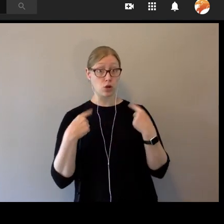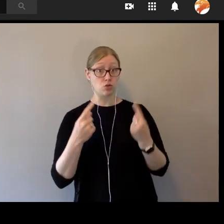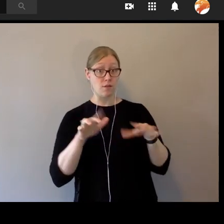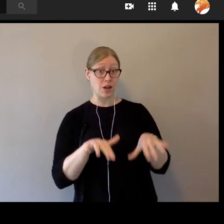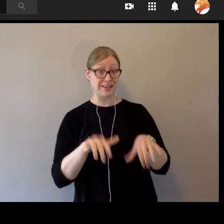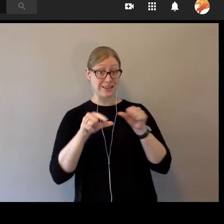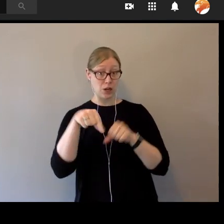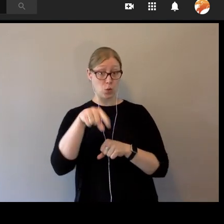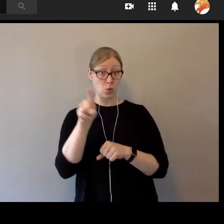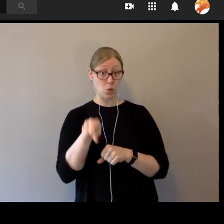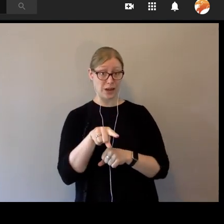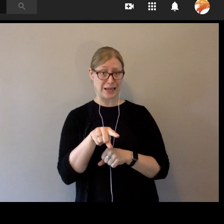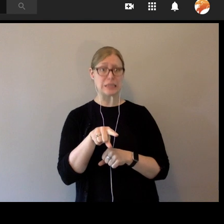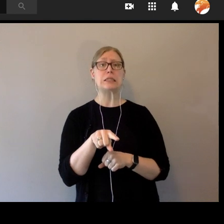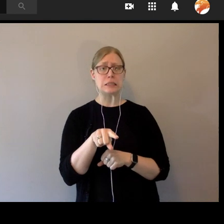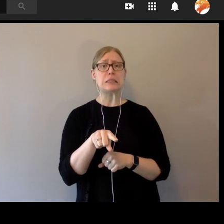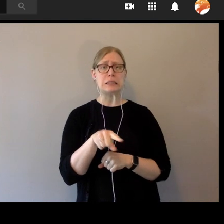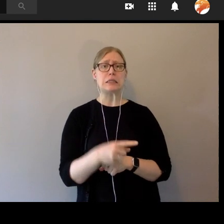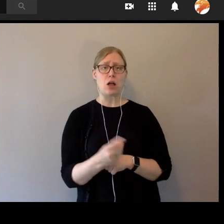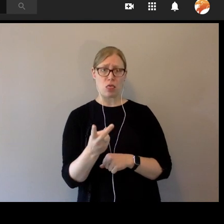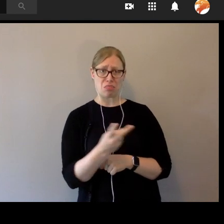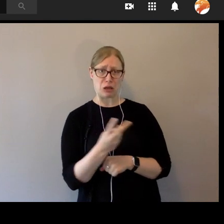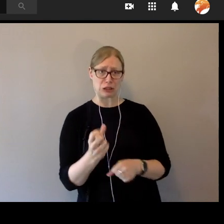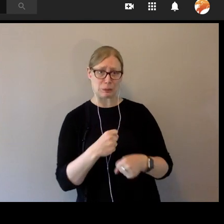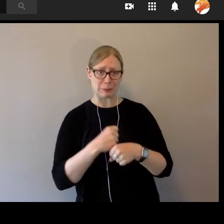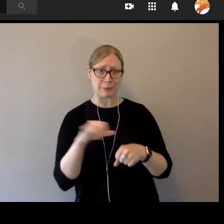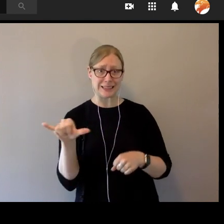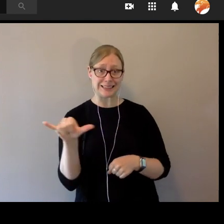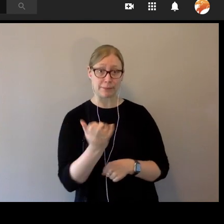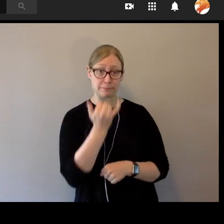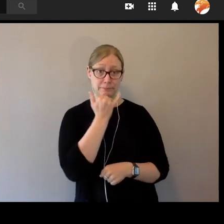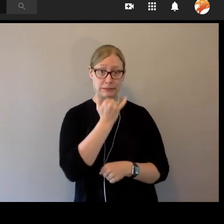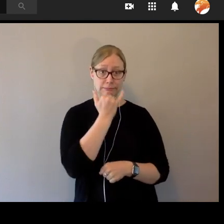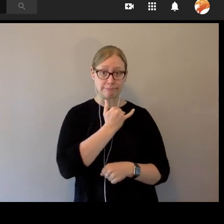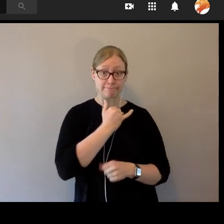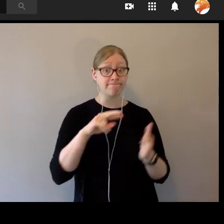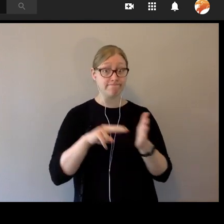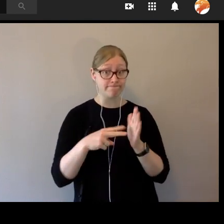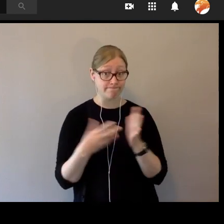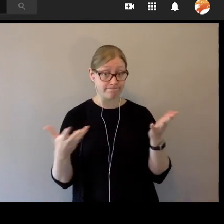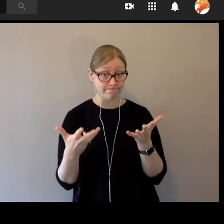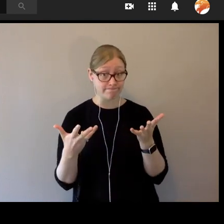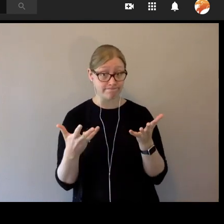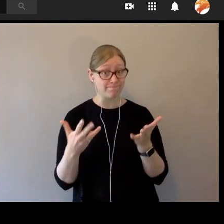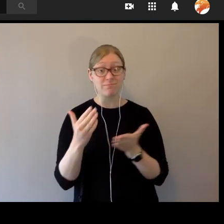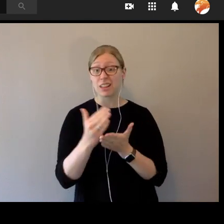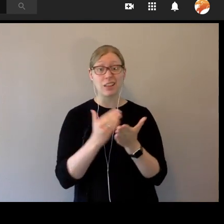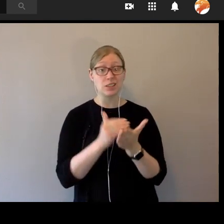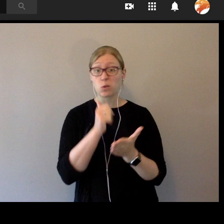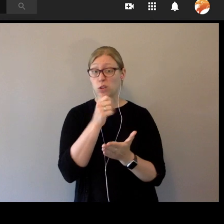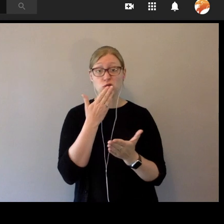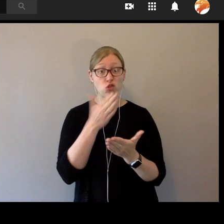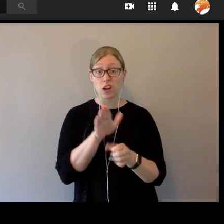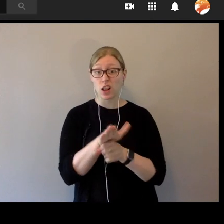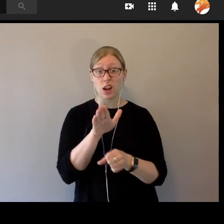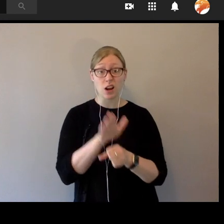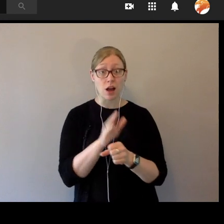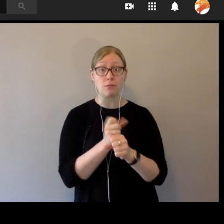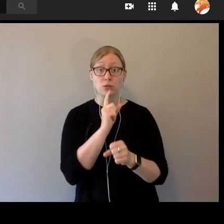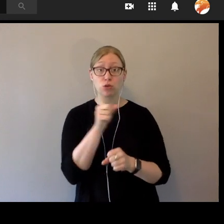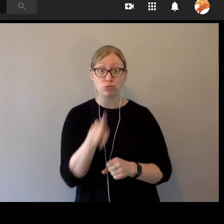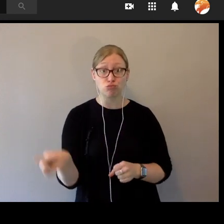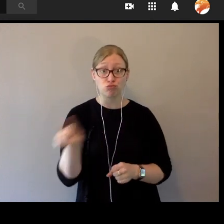this quiz and they both made the same error. And that means that the lesson wasn't good enough to make sure